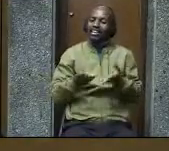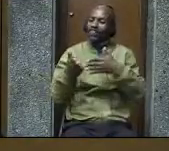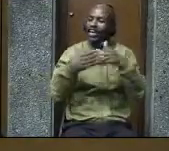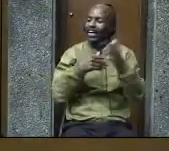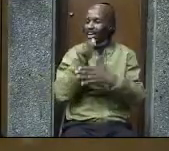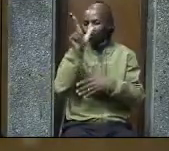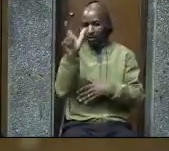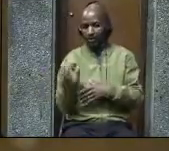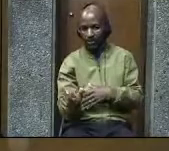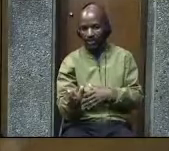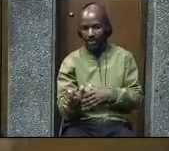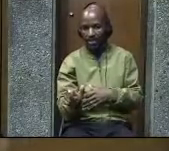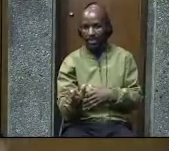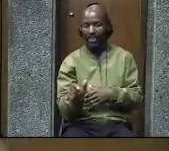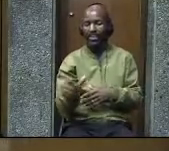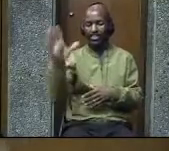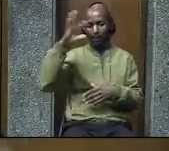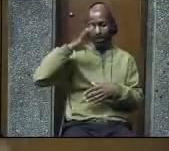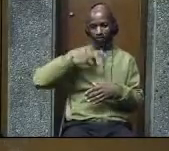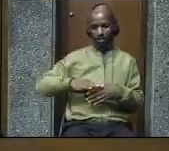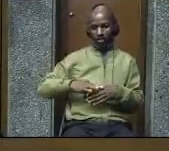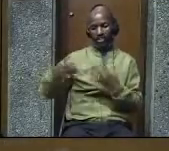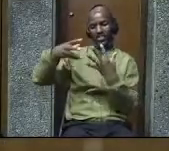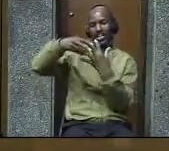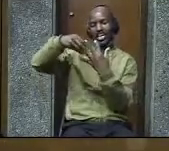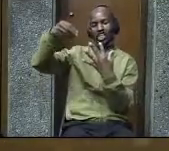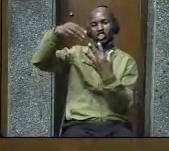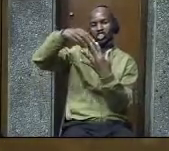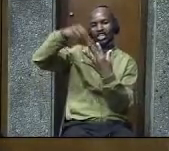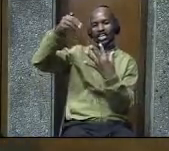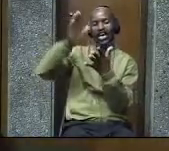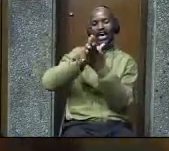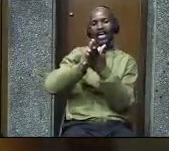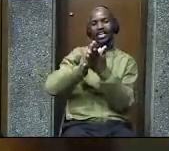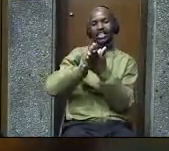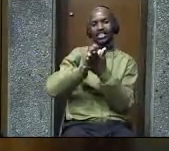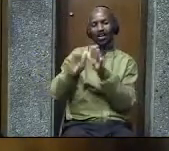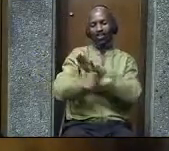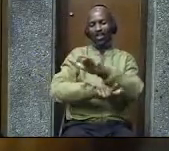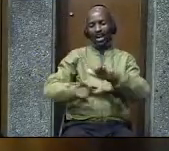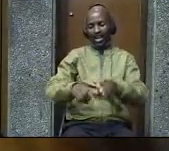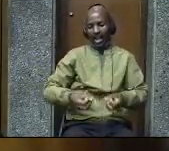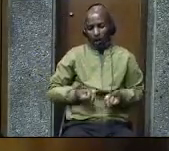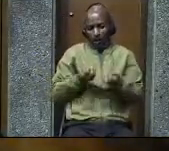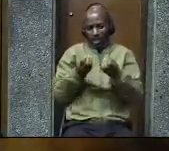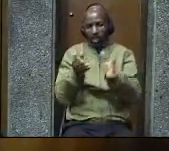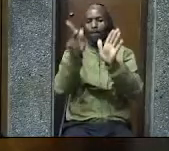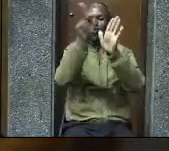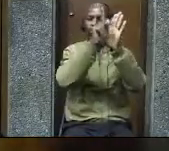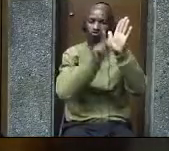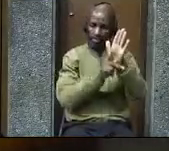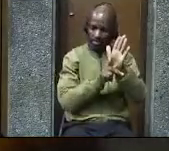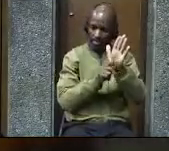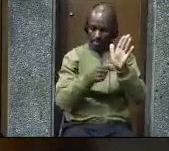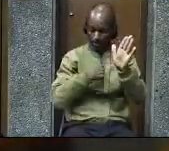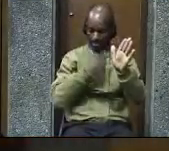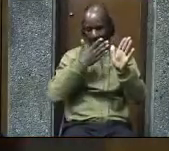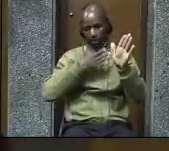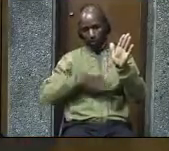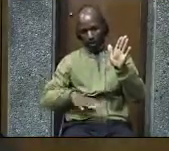anybody. It's a beneficiary selection and land allocation policy. I want